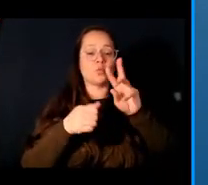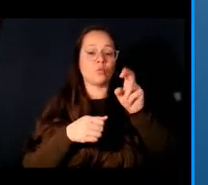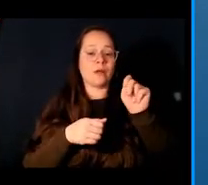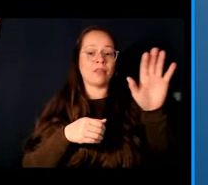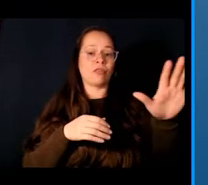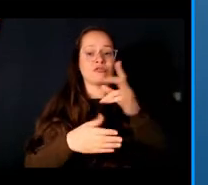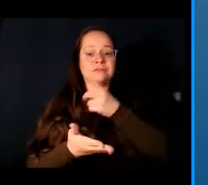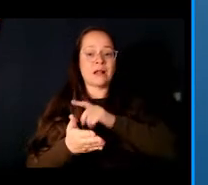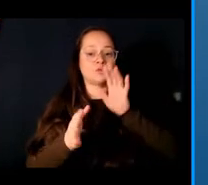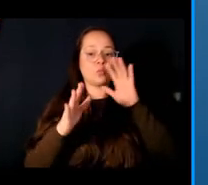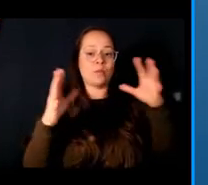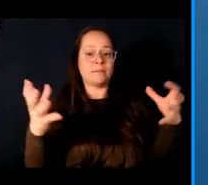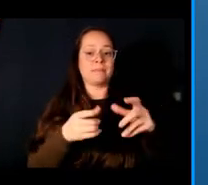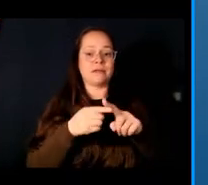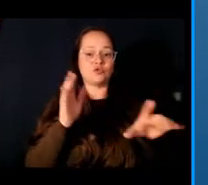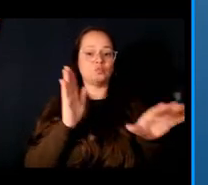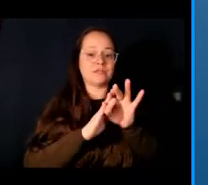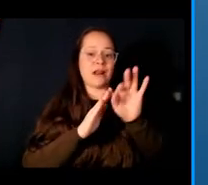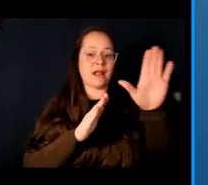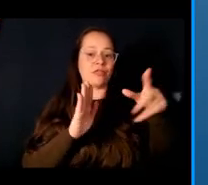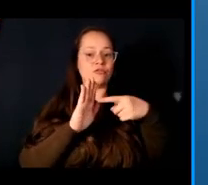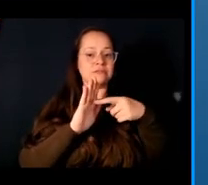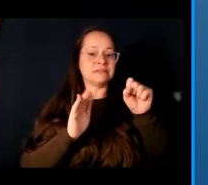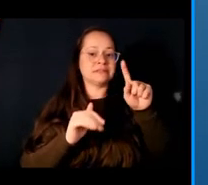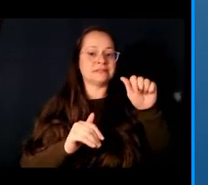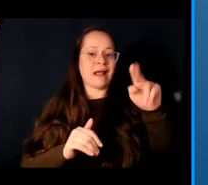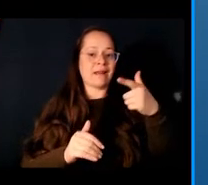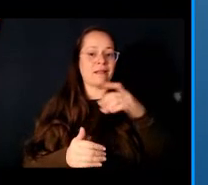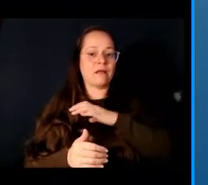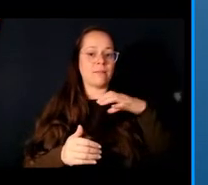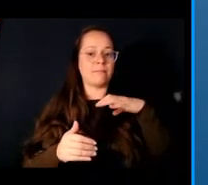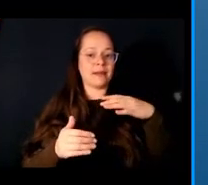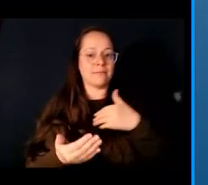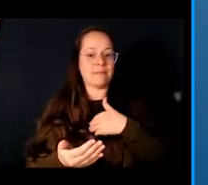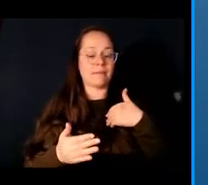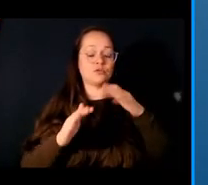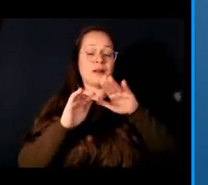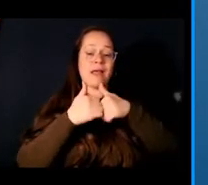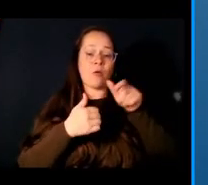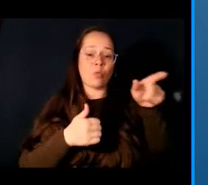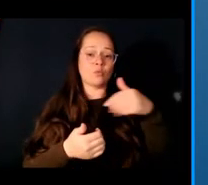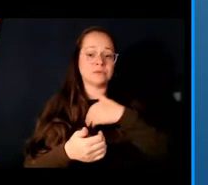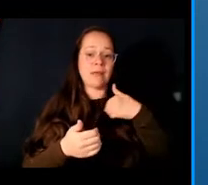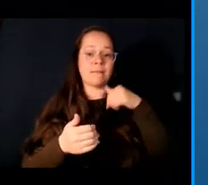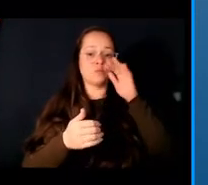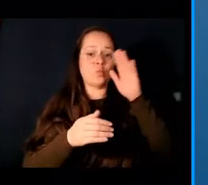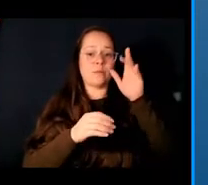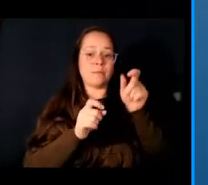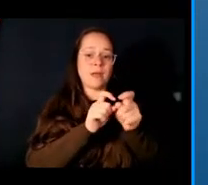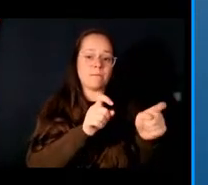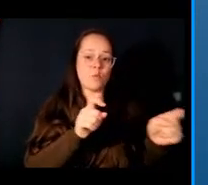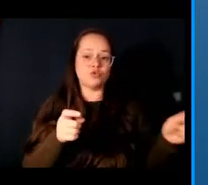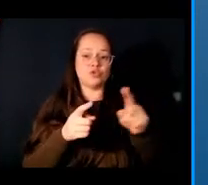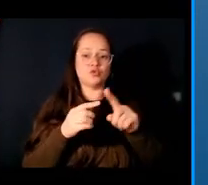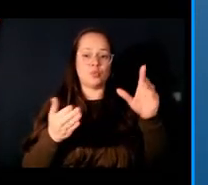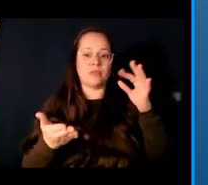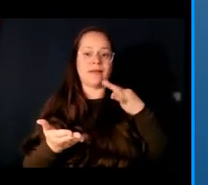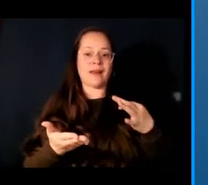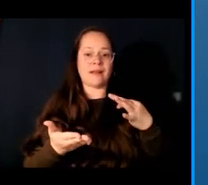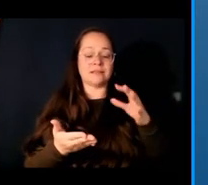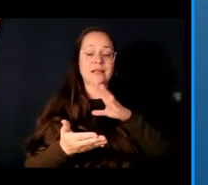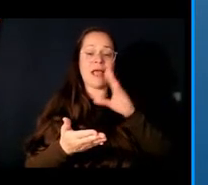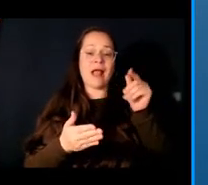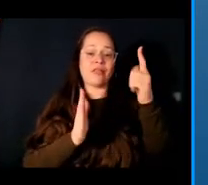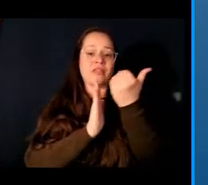will meet to select the standing committee members how these members are apportioned to the presidential candidates and the list of